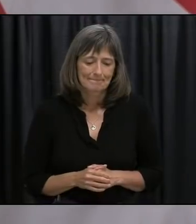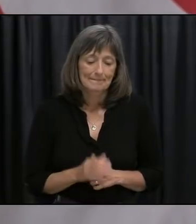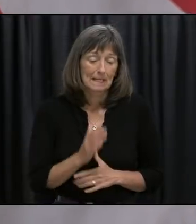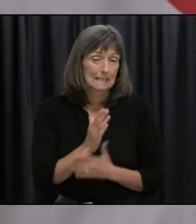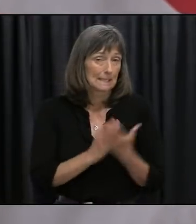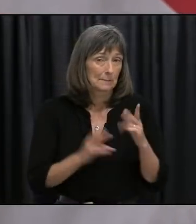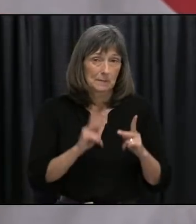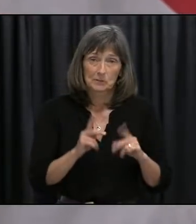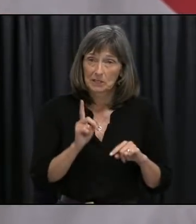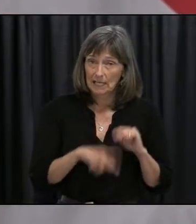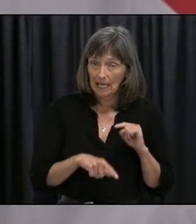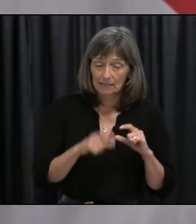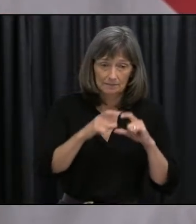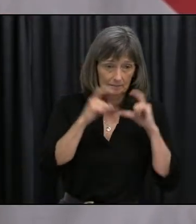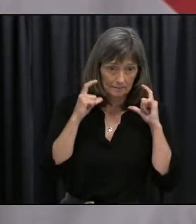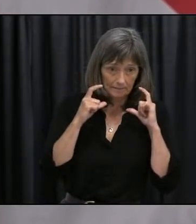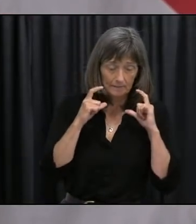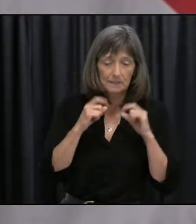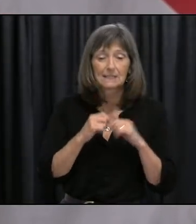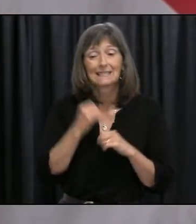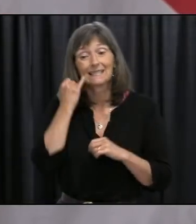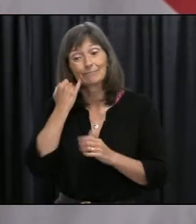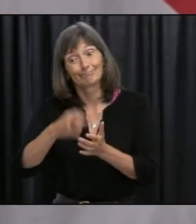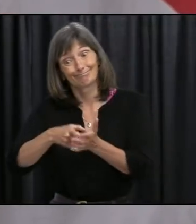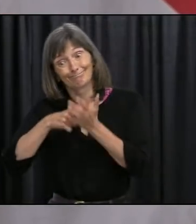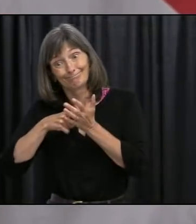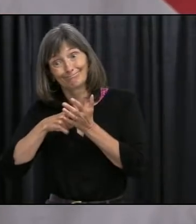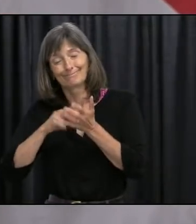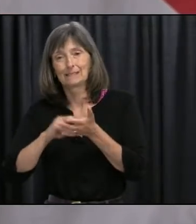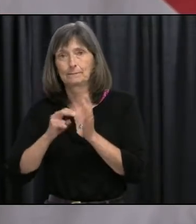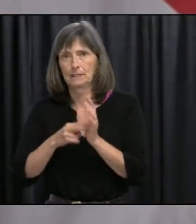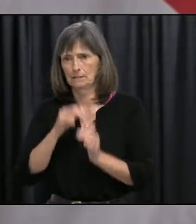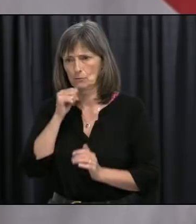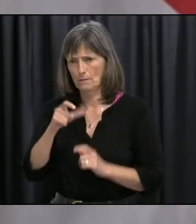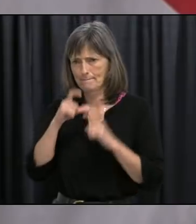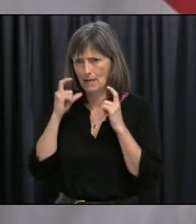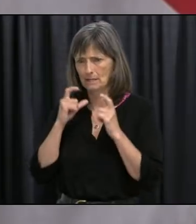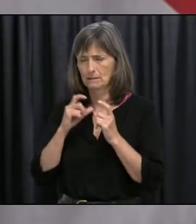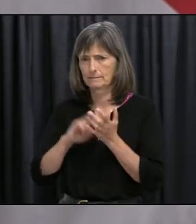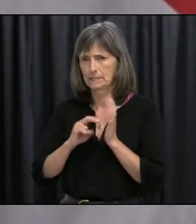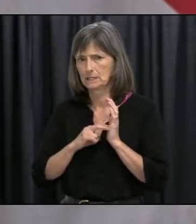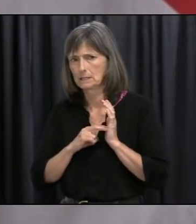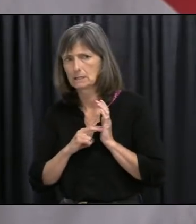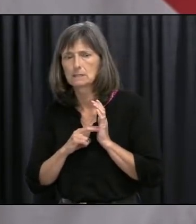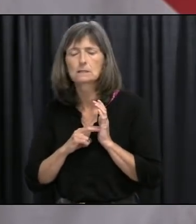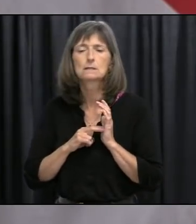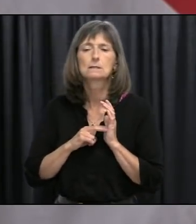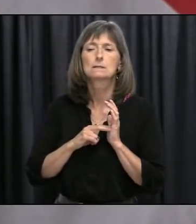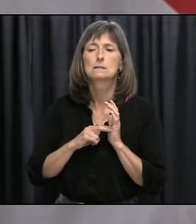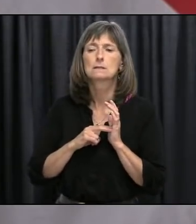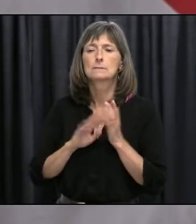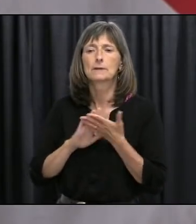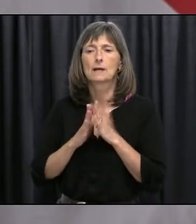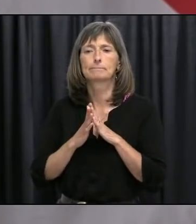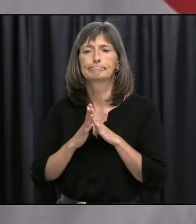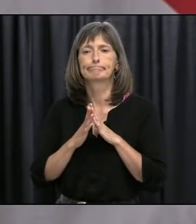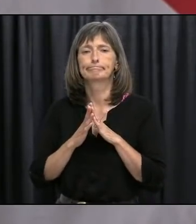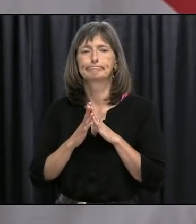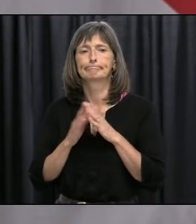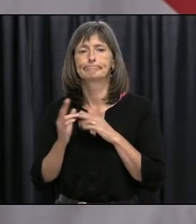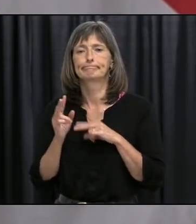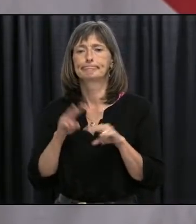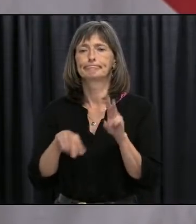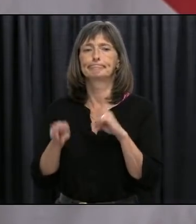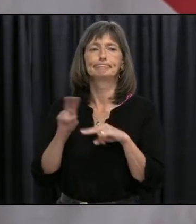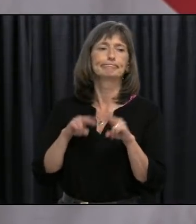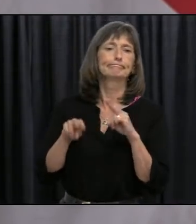may not be able to wear masks. So if it's made mandatory, then if you don't wear one when you're in a public space, then, you know, you're